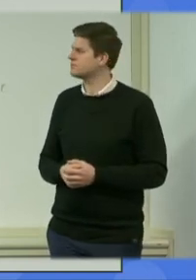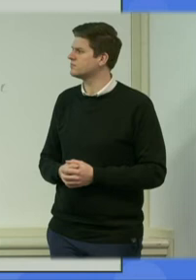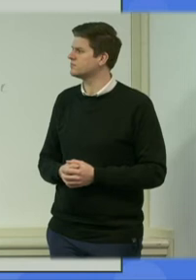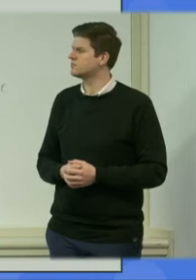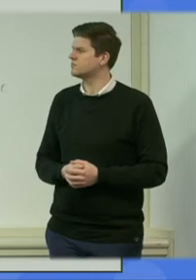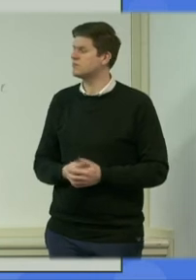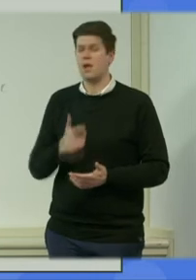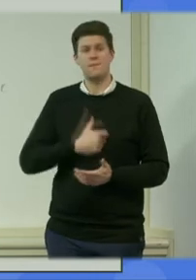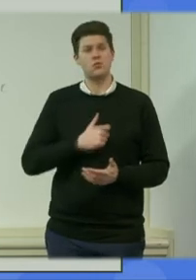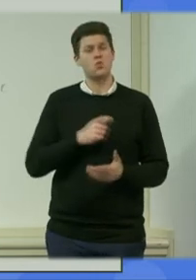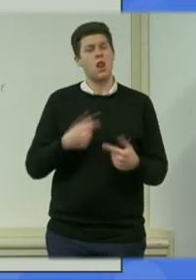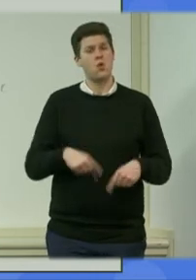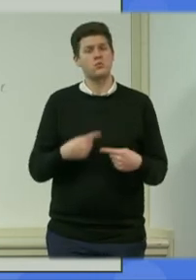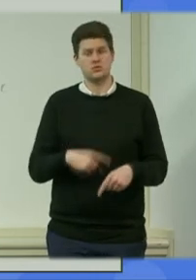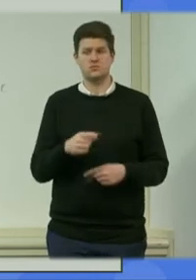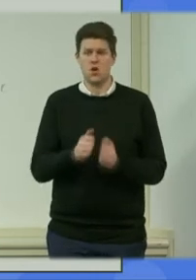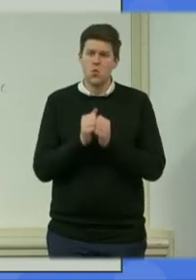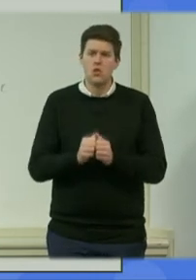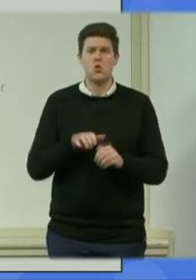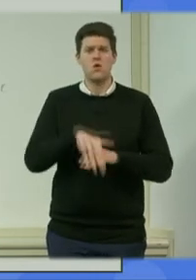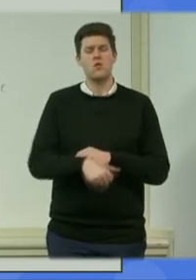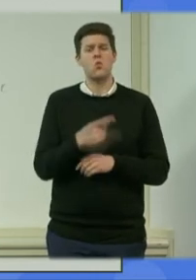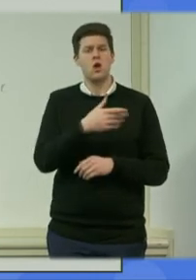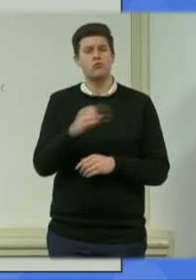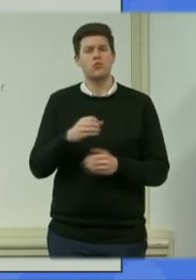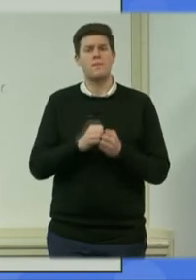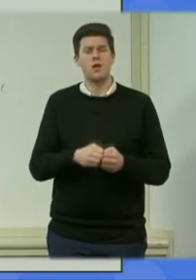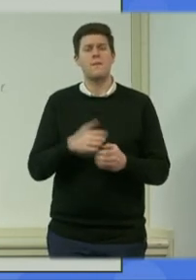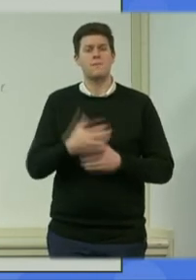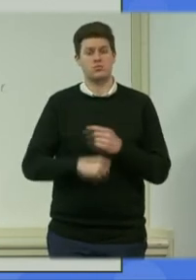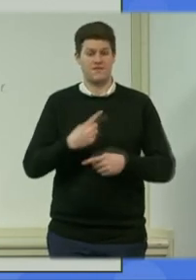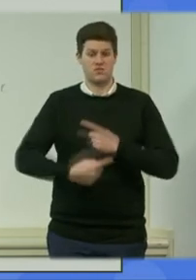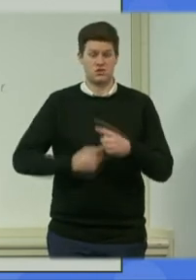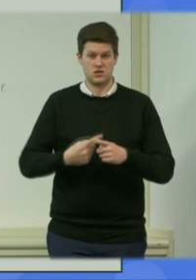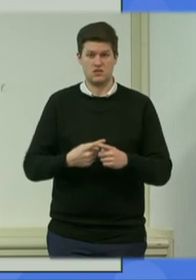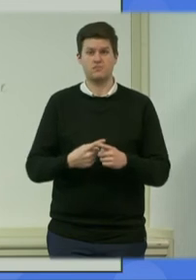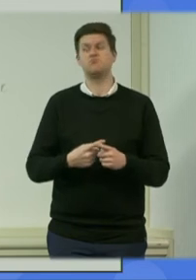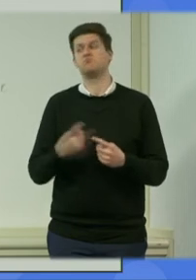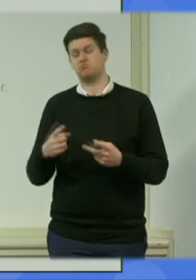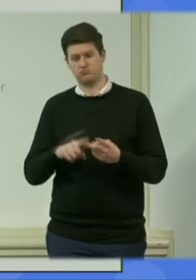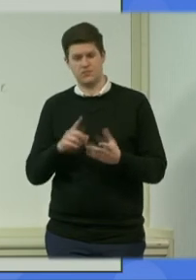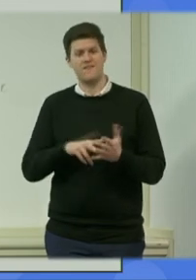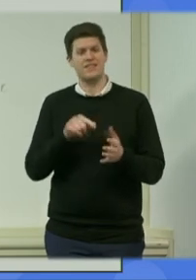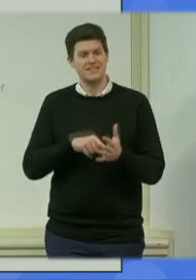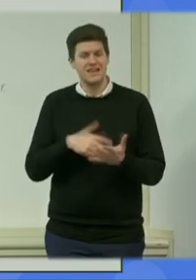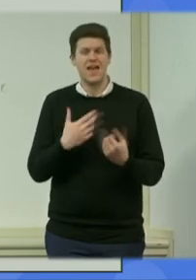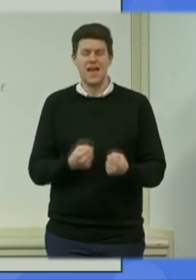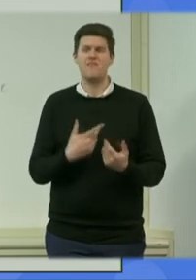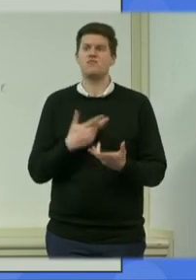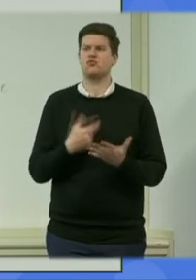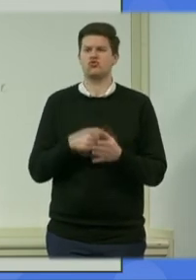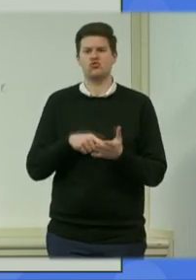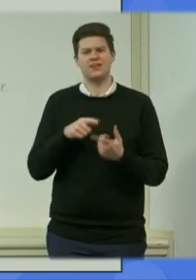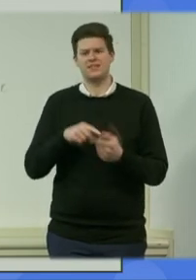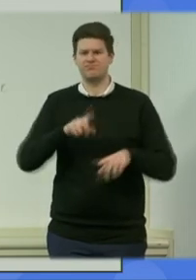£100 billion a year. VAT, you've got lower rates on energy, you've got zero rates on some things like books and food